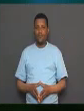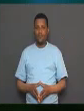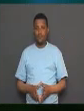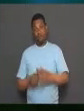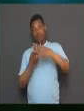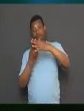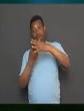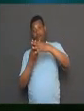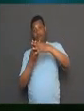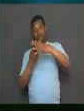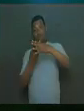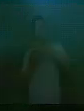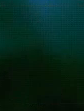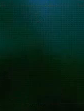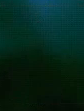Begin.